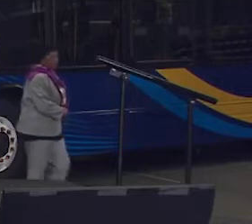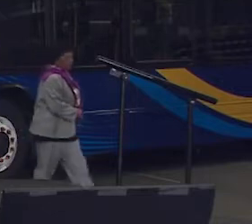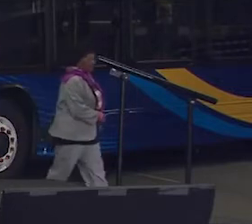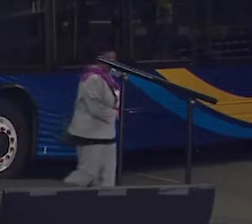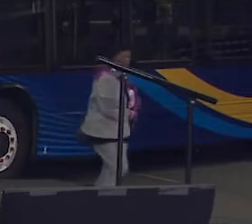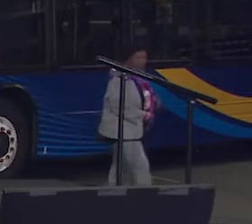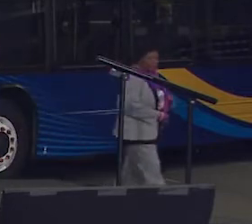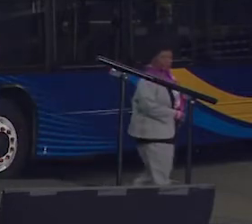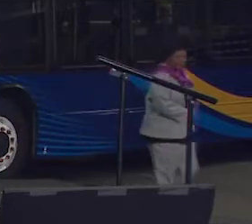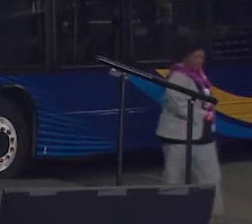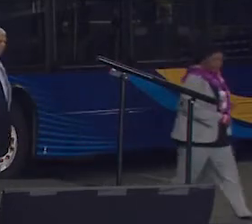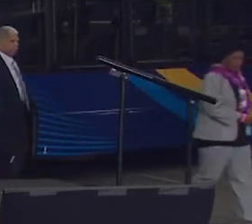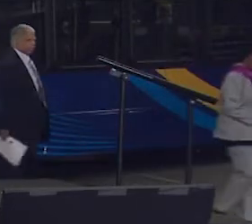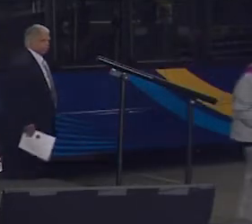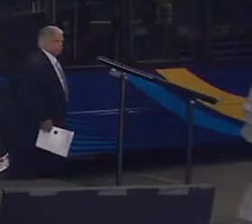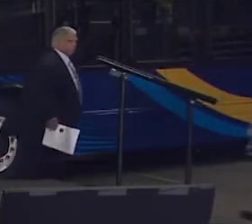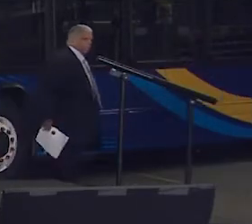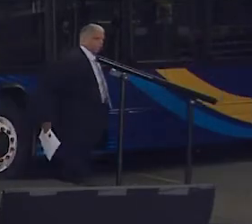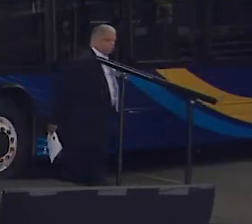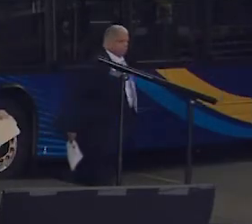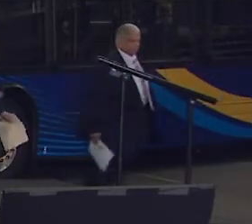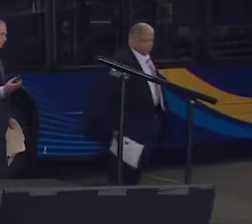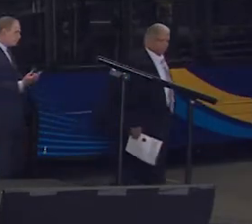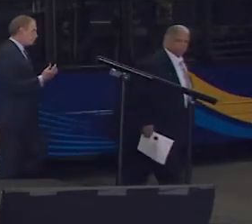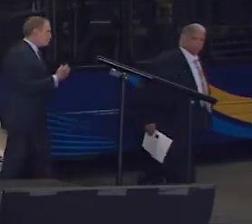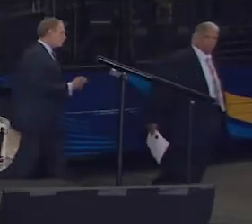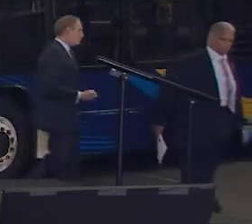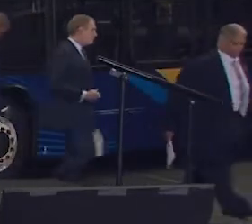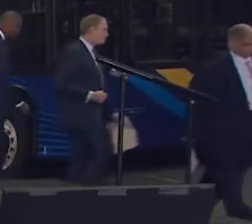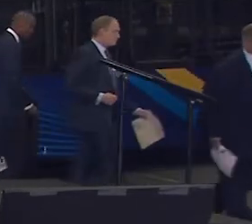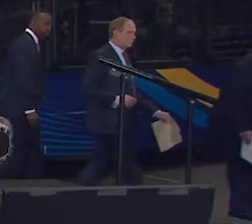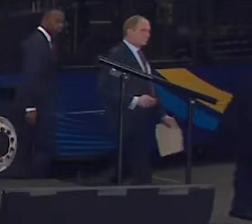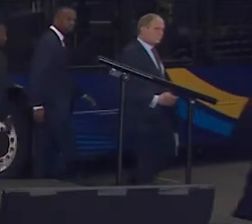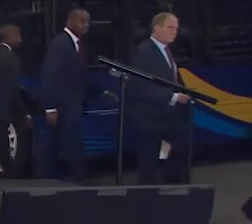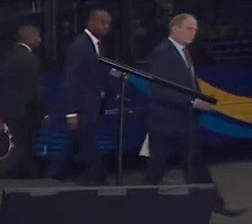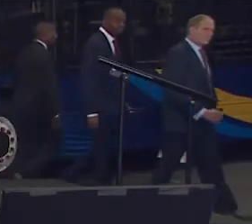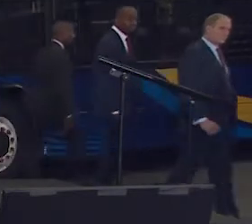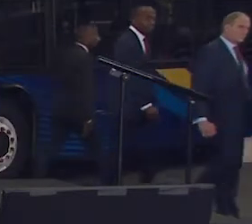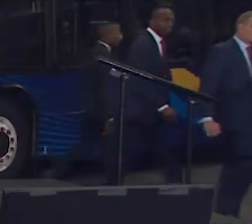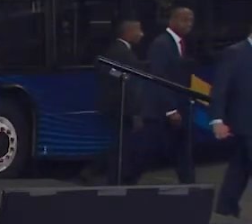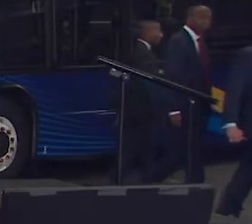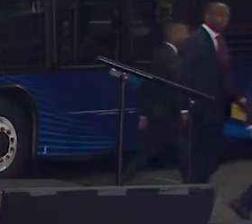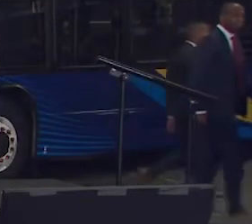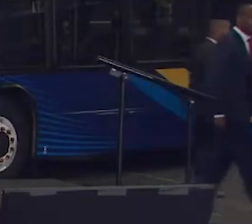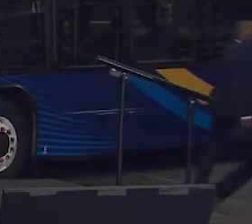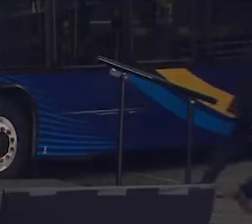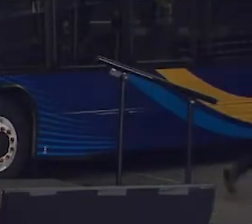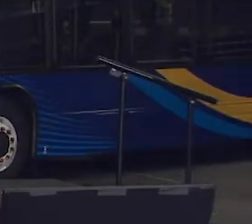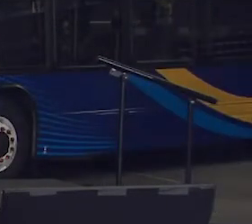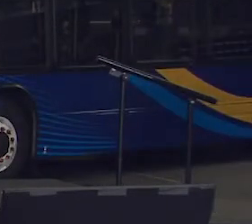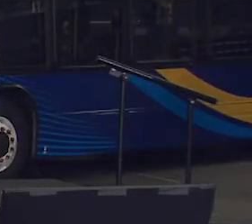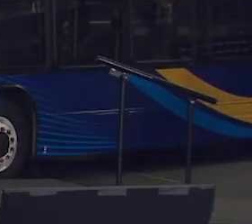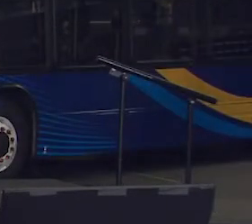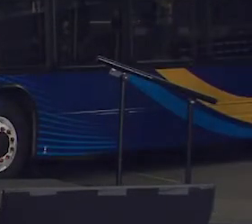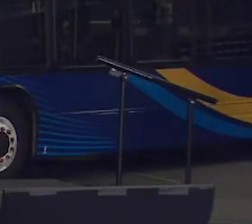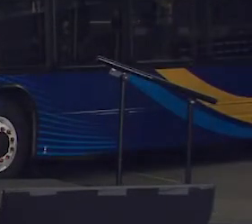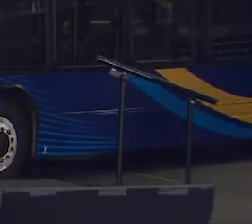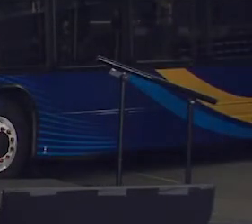And please join me in welcoming the 57th Governor of the great state of New York, Governor Kathy